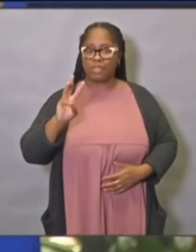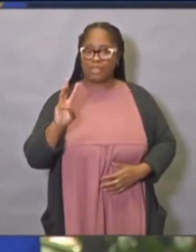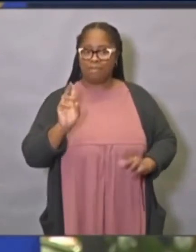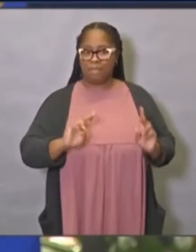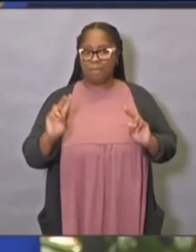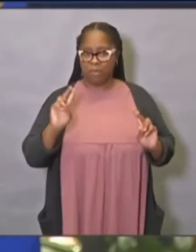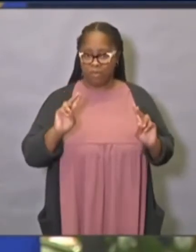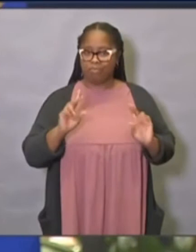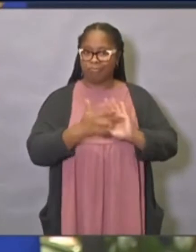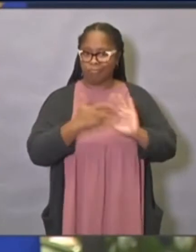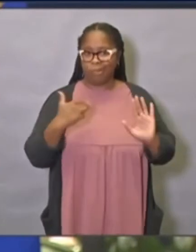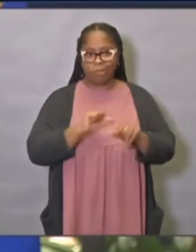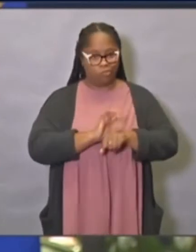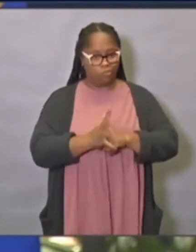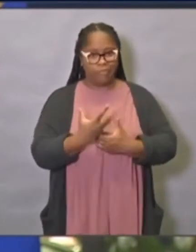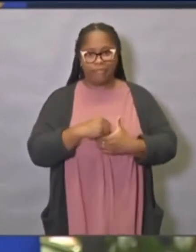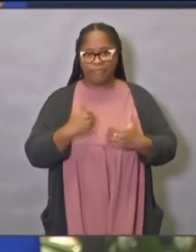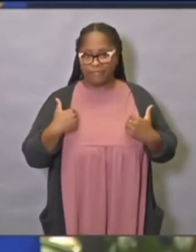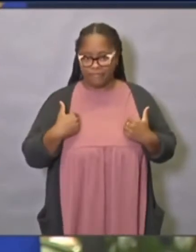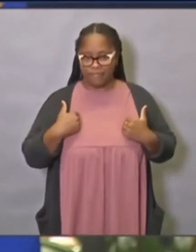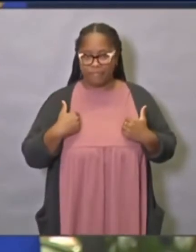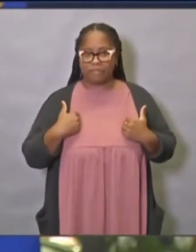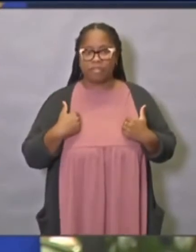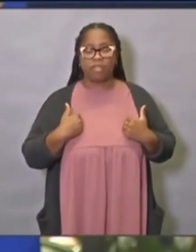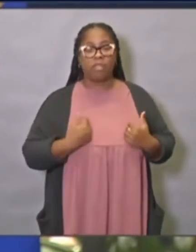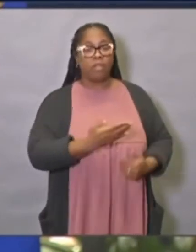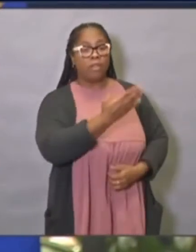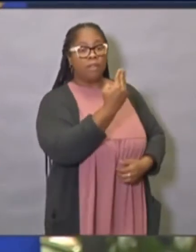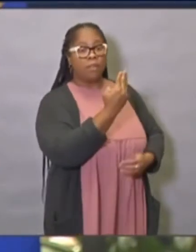348,336. These cases include